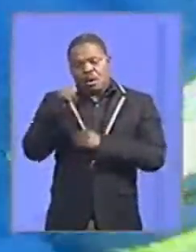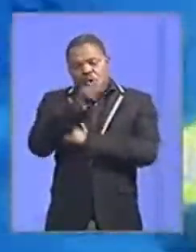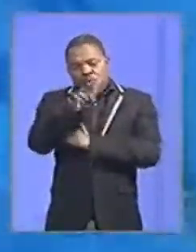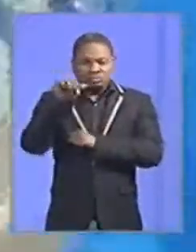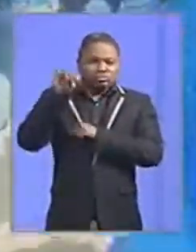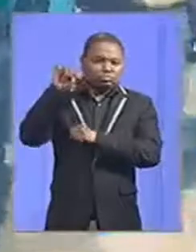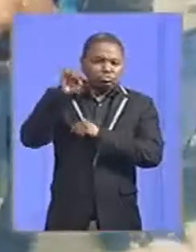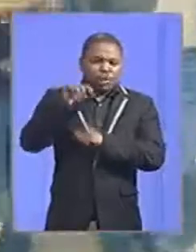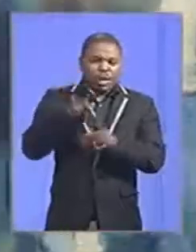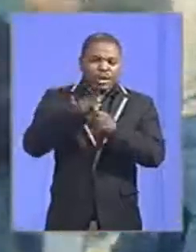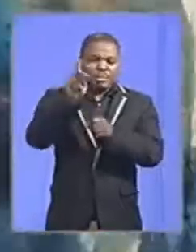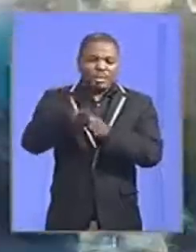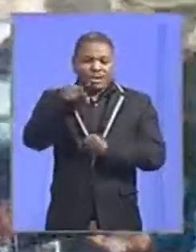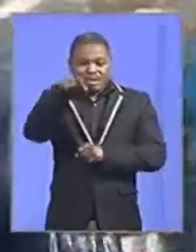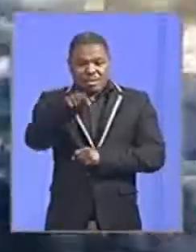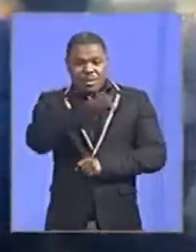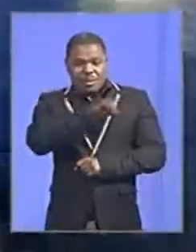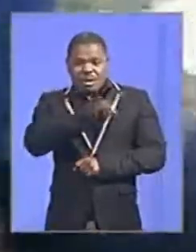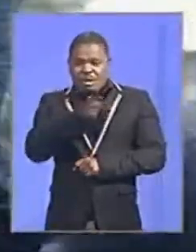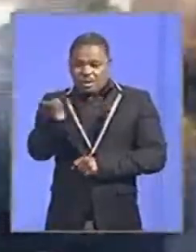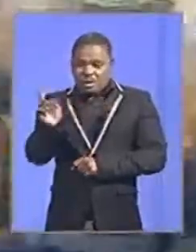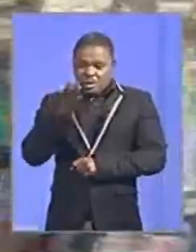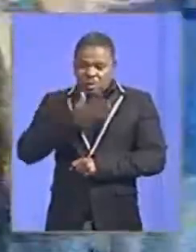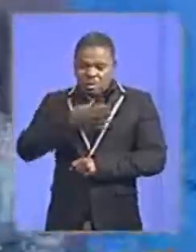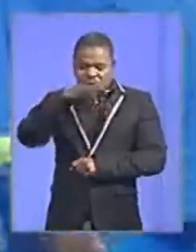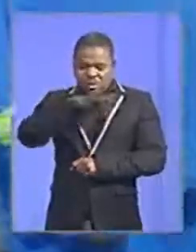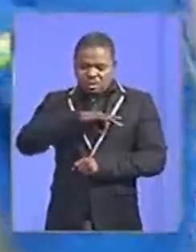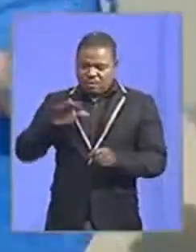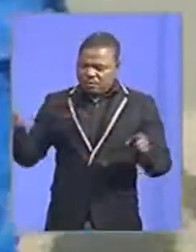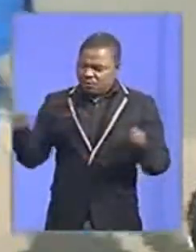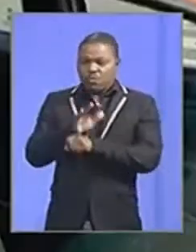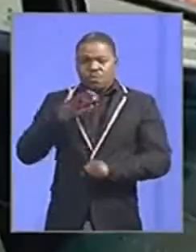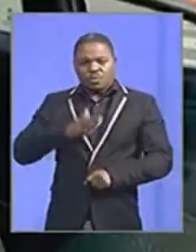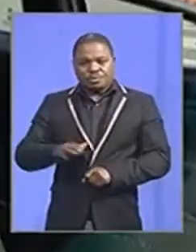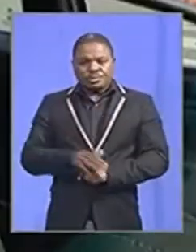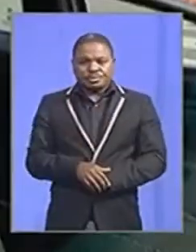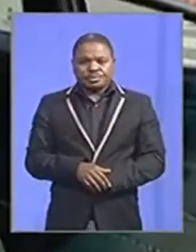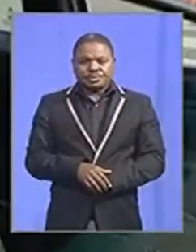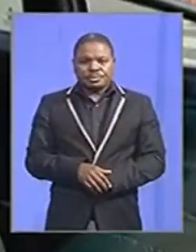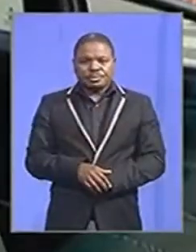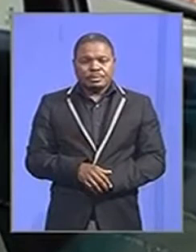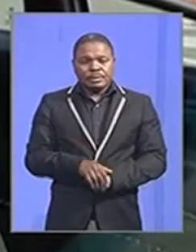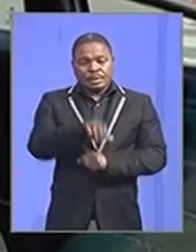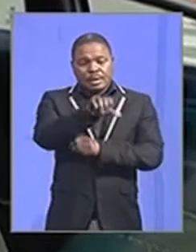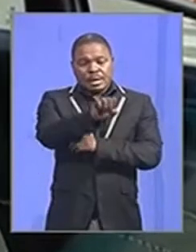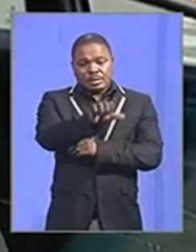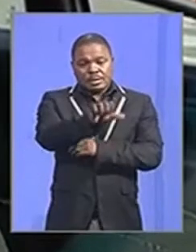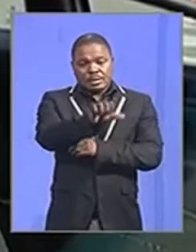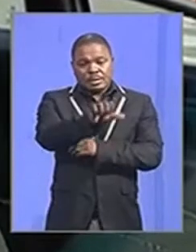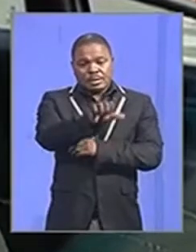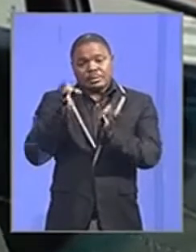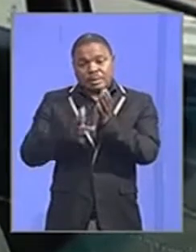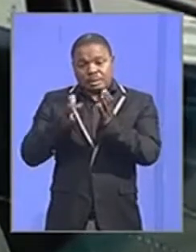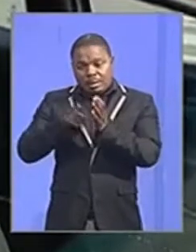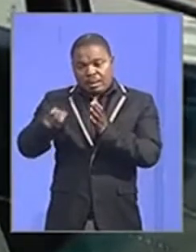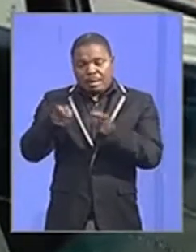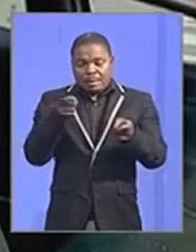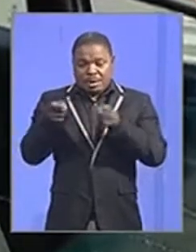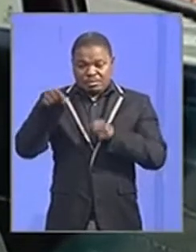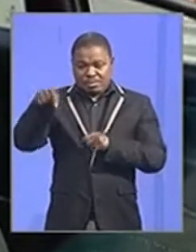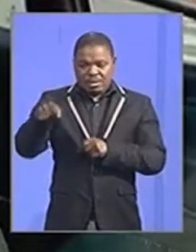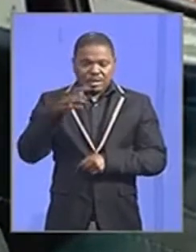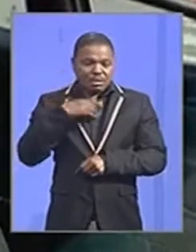e Kempton Park ba tsaka hore ba lefshe meputso ya bona e felletseng. The management at Technical, we are told, are earning